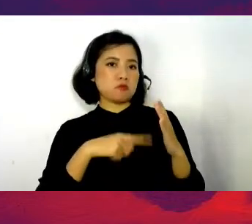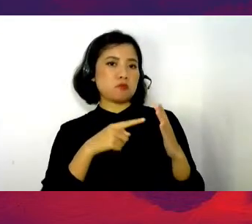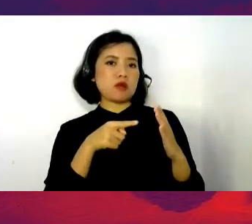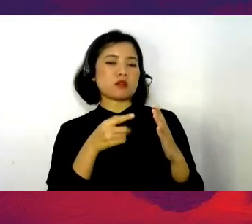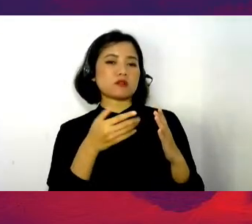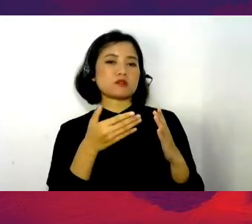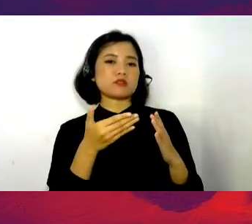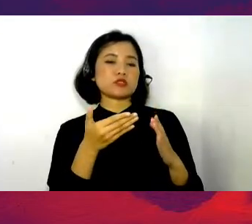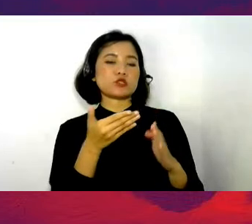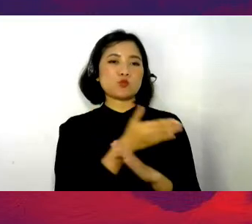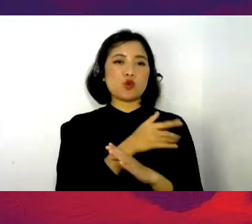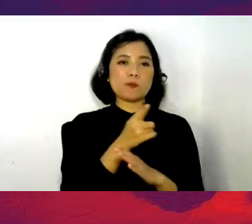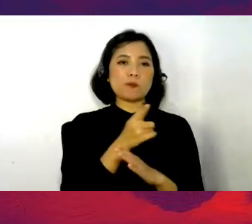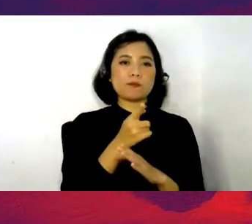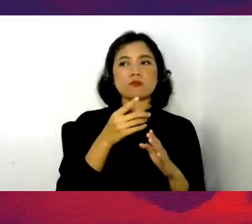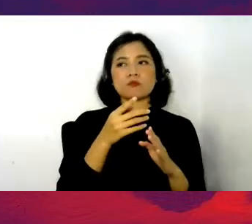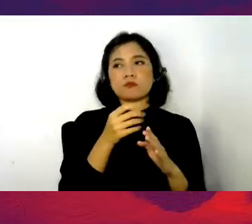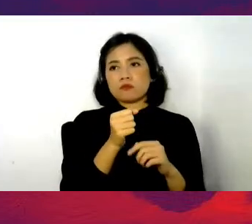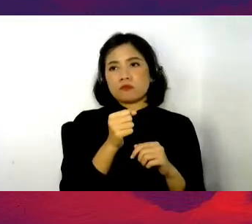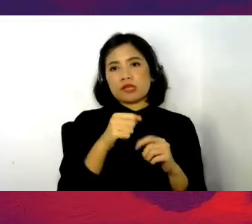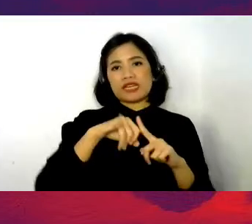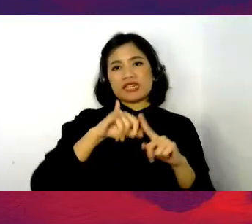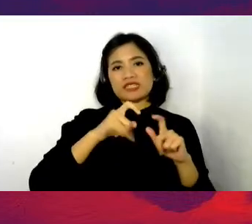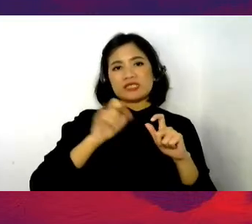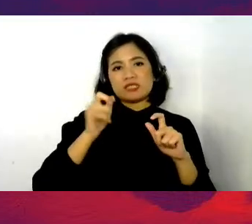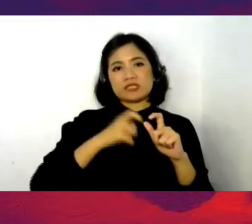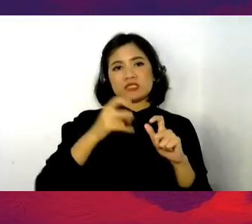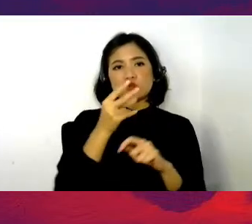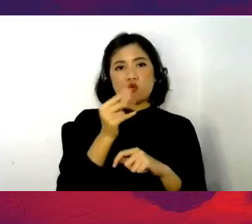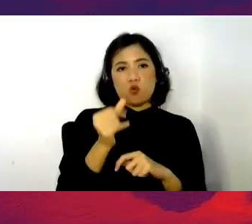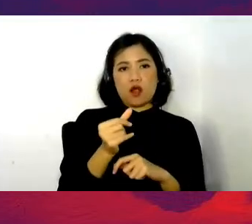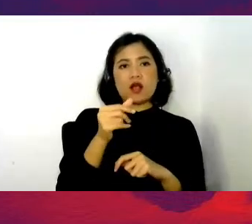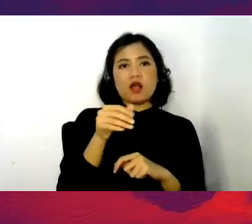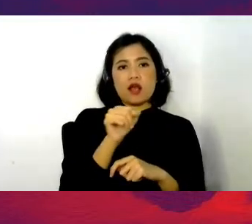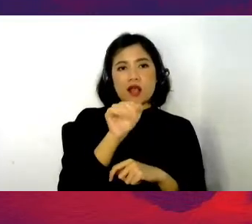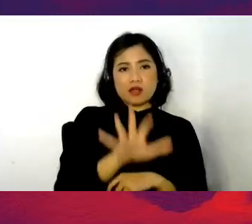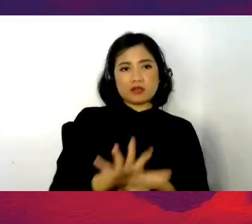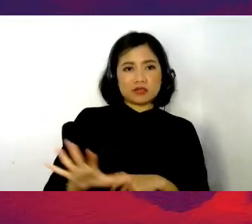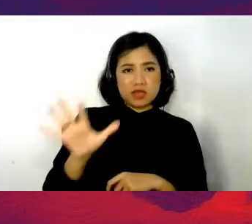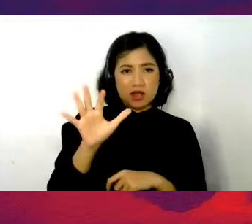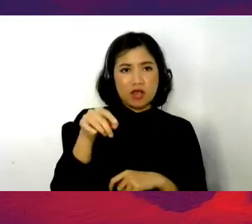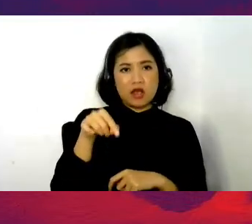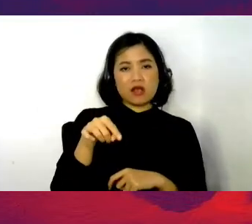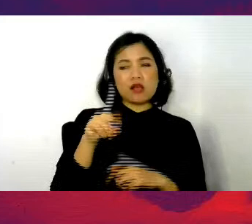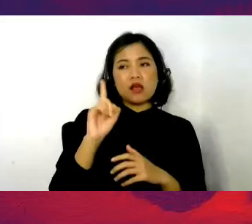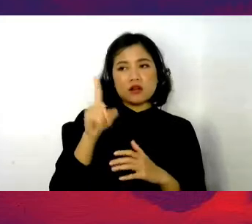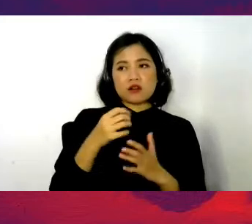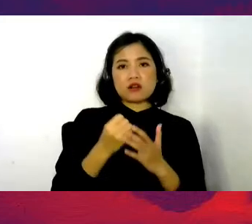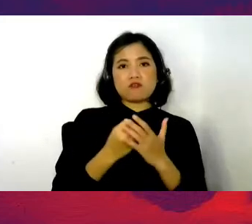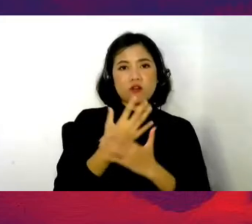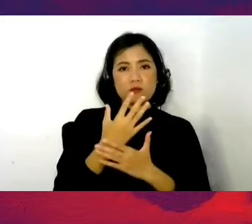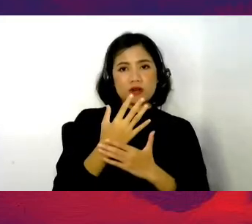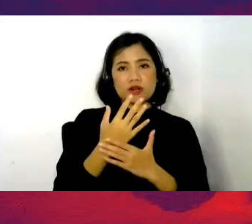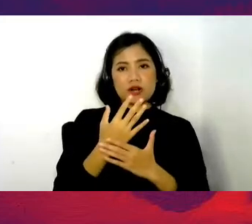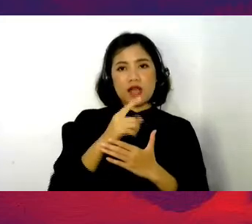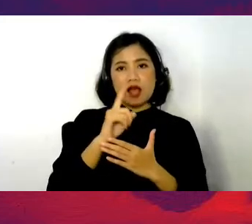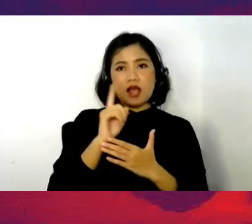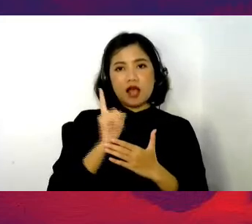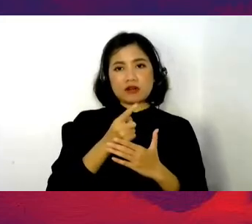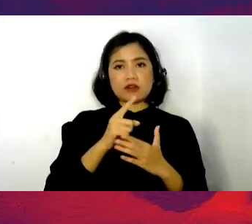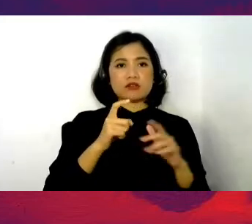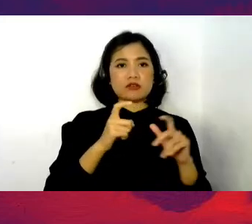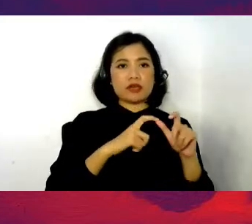possible, I think we need to also broaden the dimension of the quality. I already mentioned with Professor Foster during